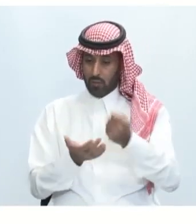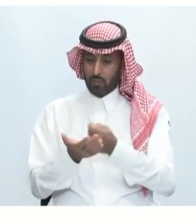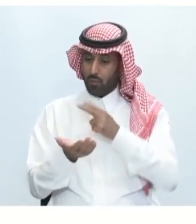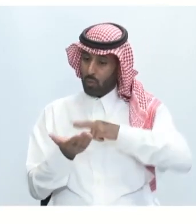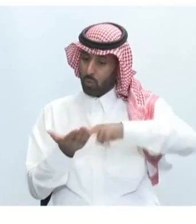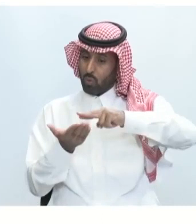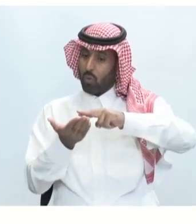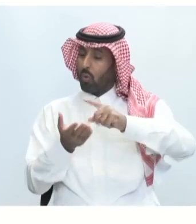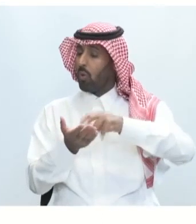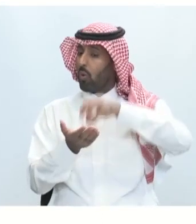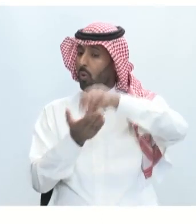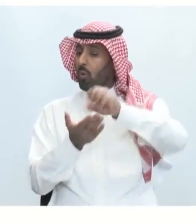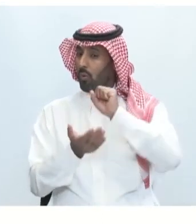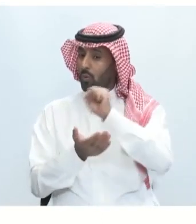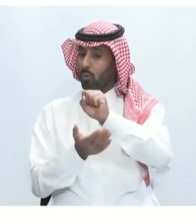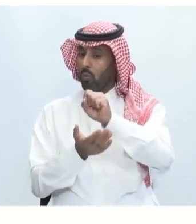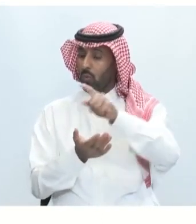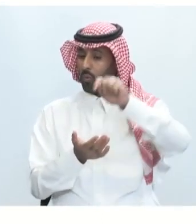Ahmed. So is it for or to?